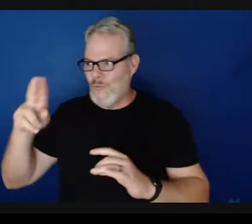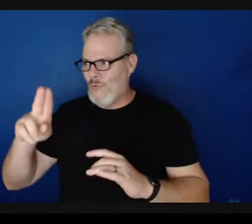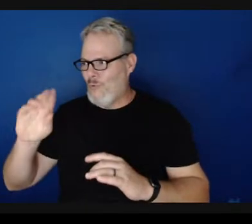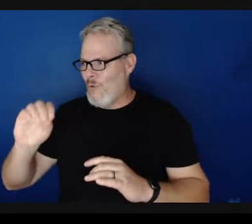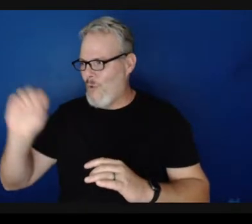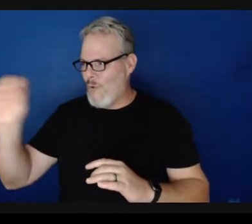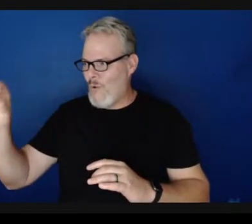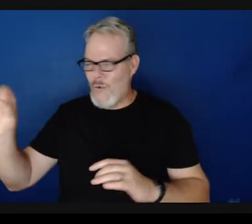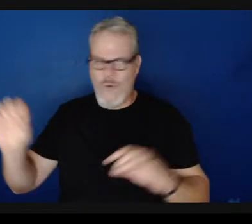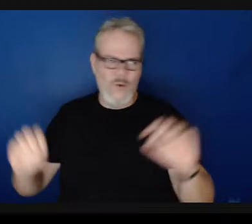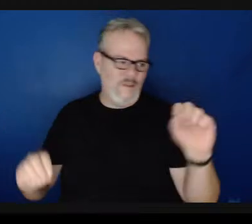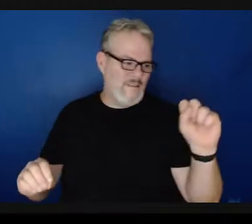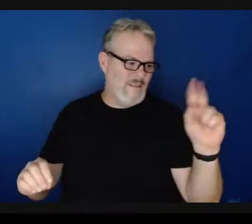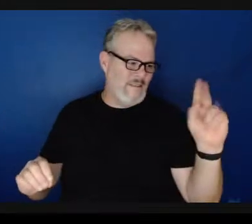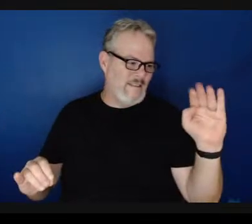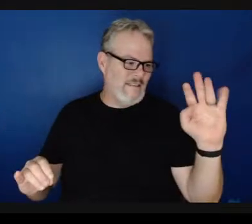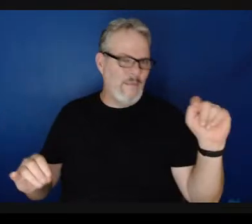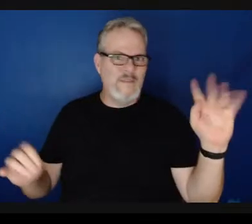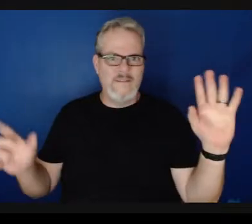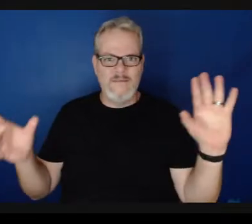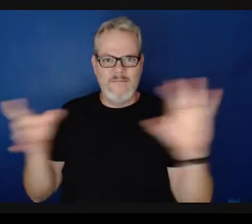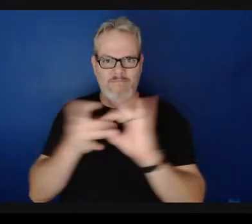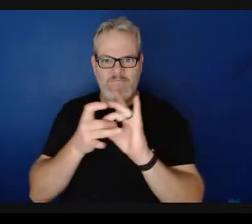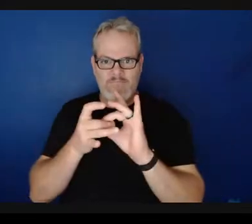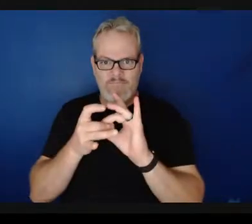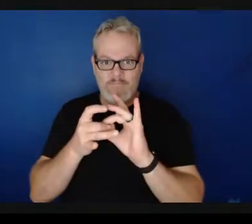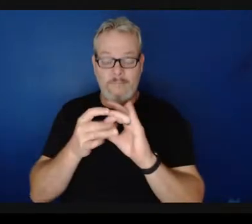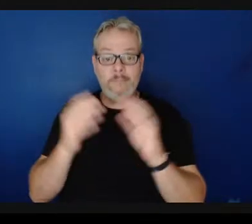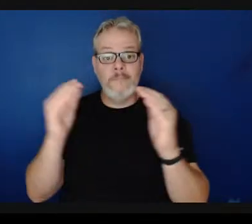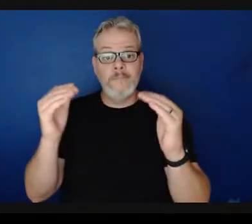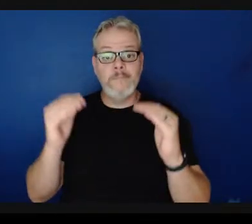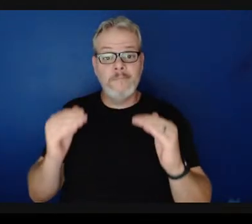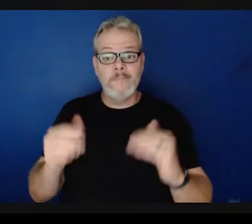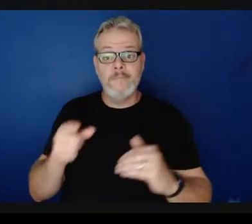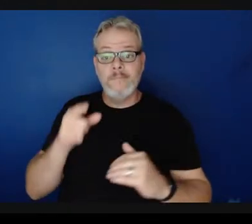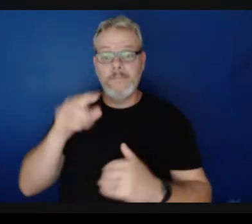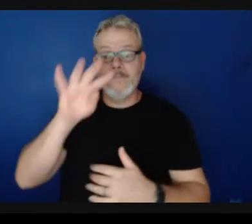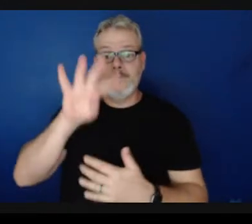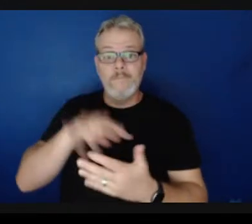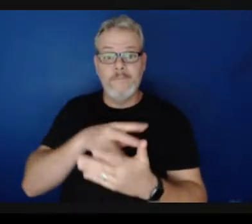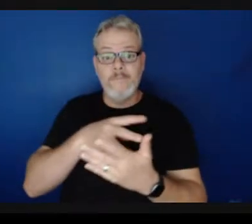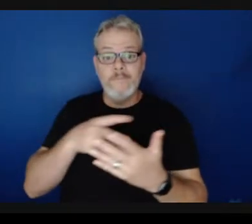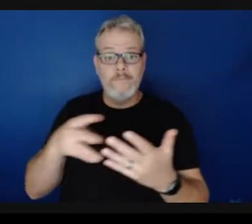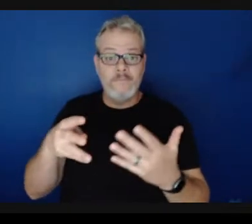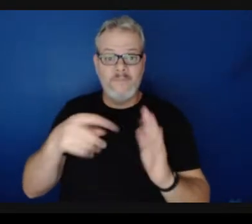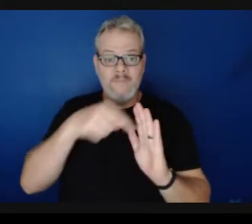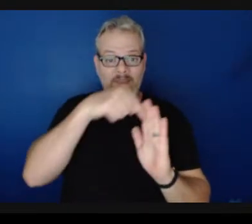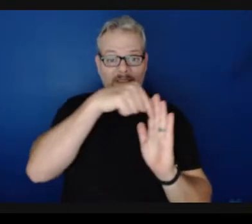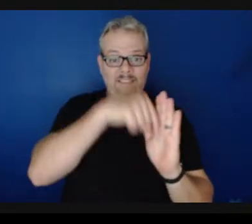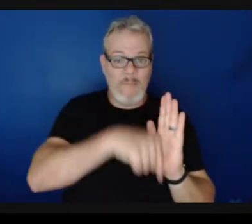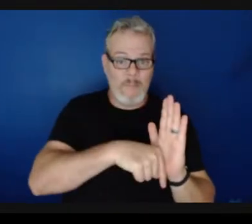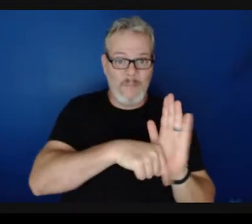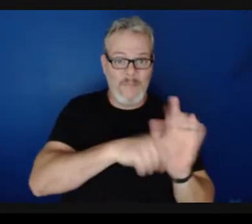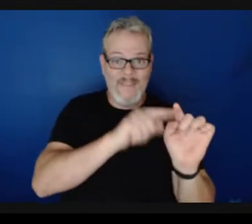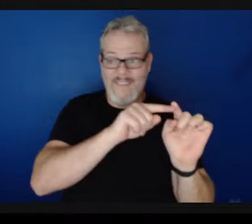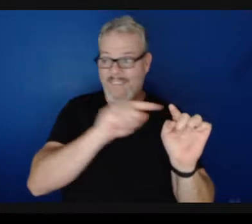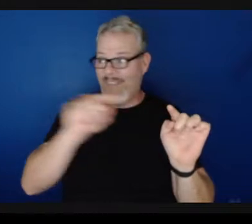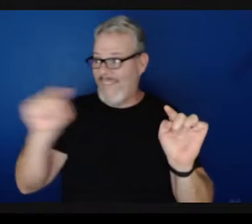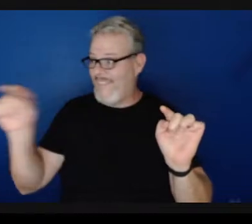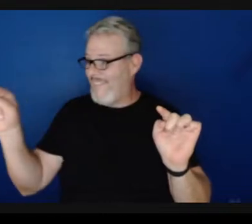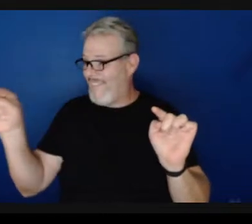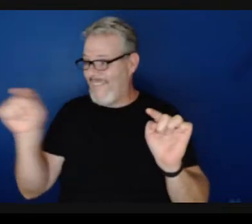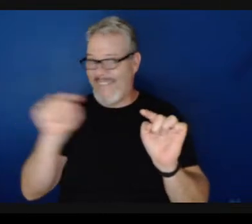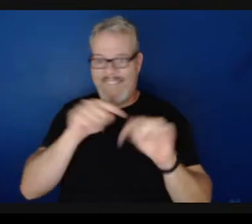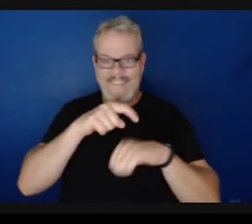So depth versus time for the last week on our earthquakes. Here you can see that shallow orange band of earthquakes ramping